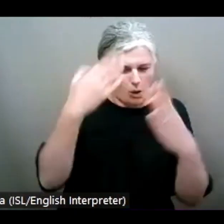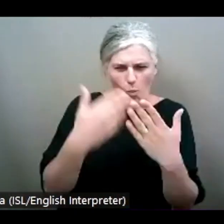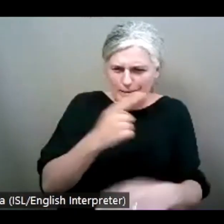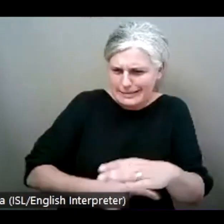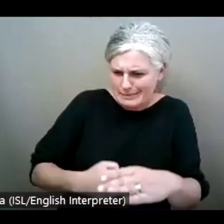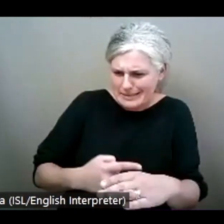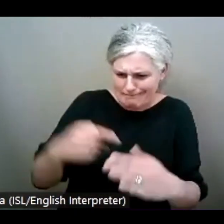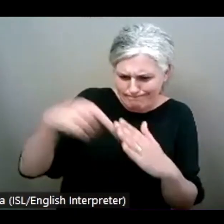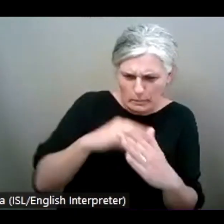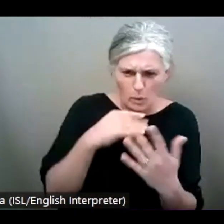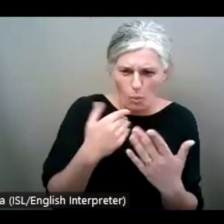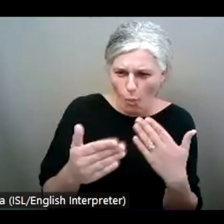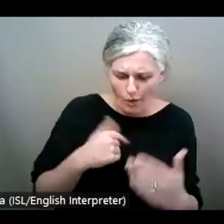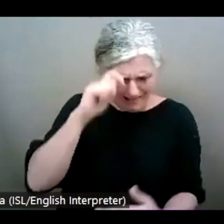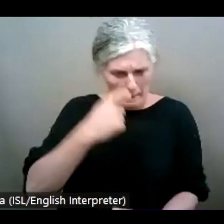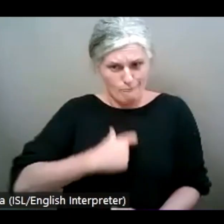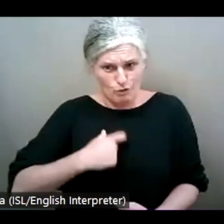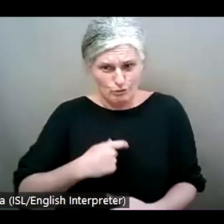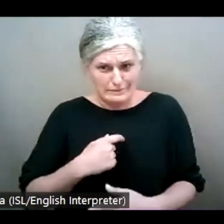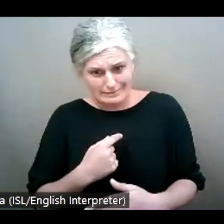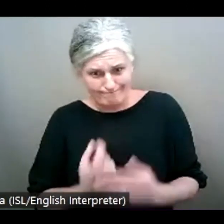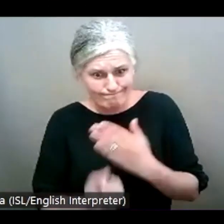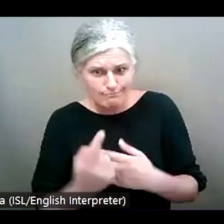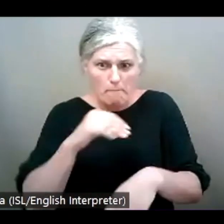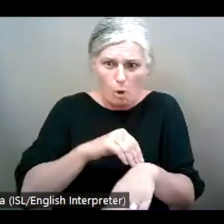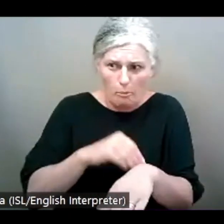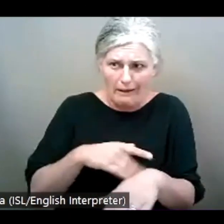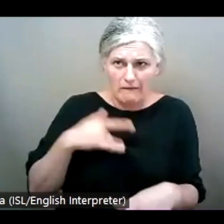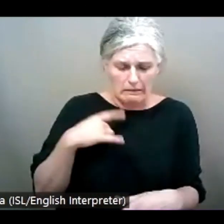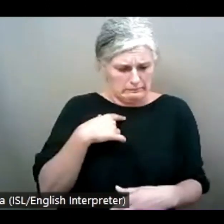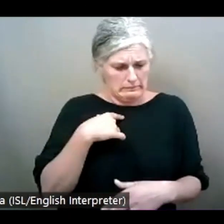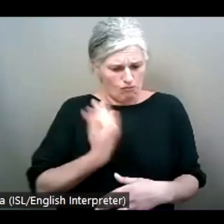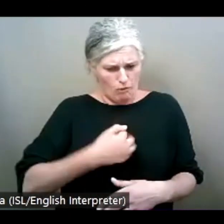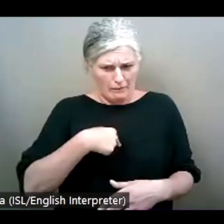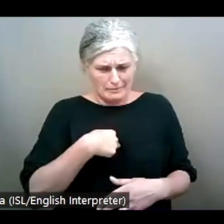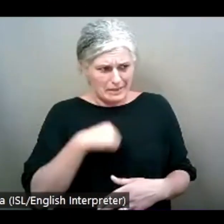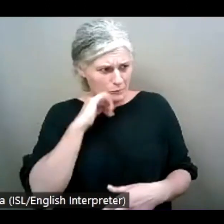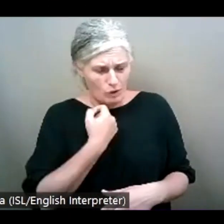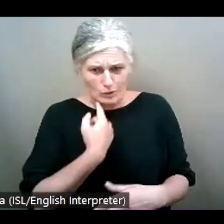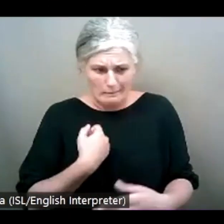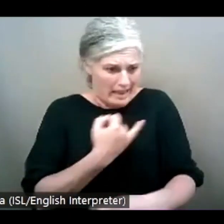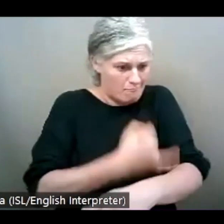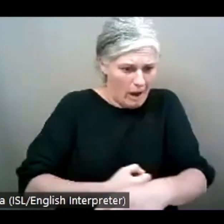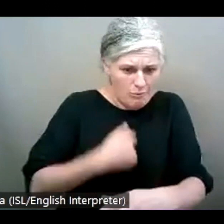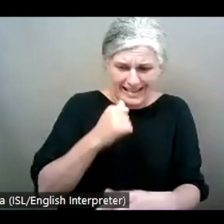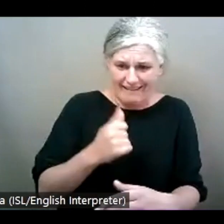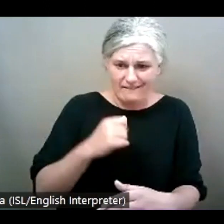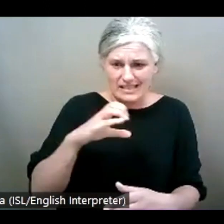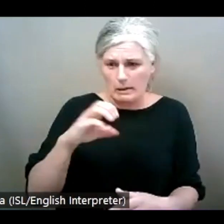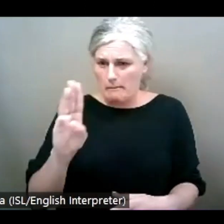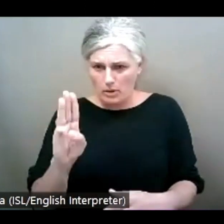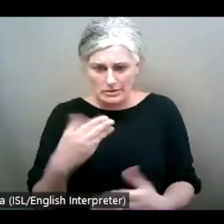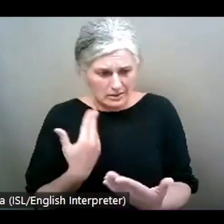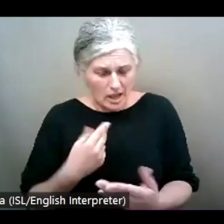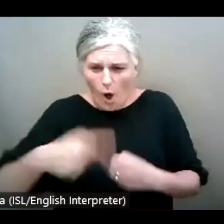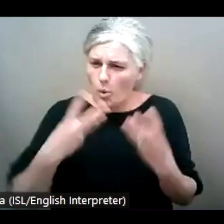I always thought it was a personal issue or something that was wrong with me because of my impairment label, cerebral palsy. And I always